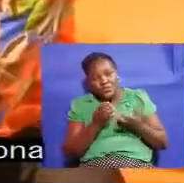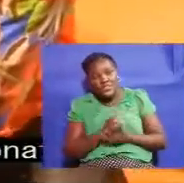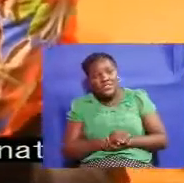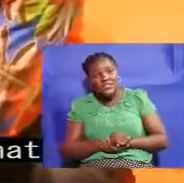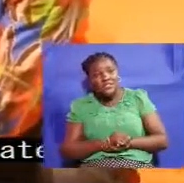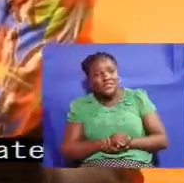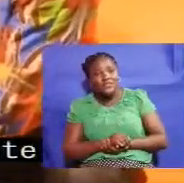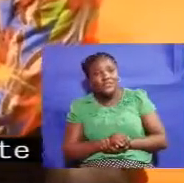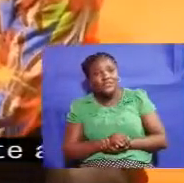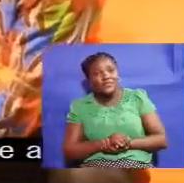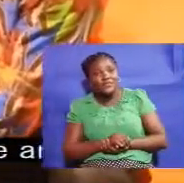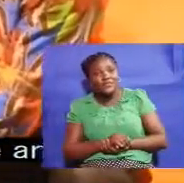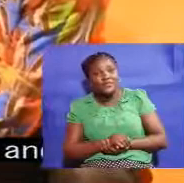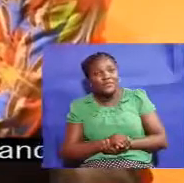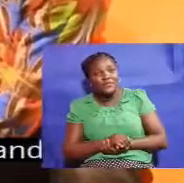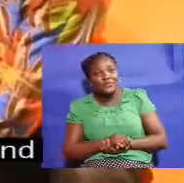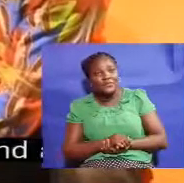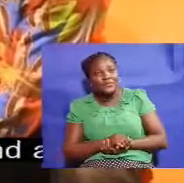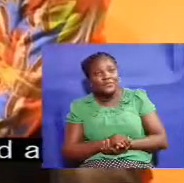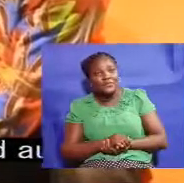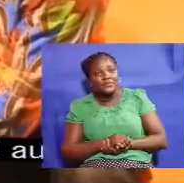baby, are you okay?